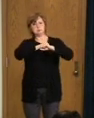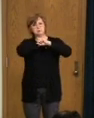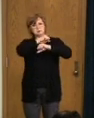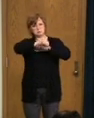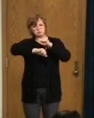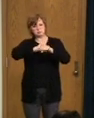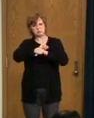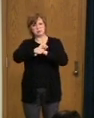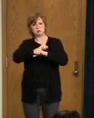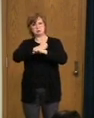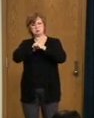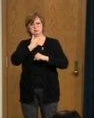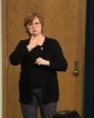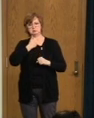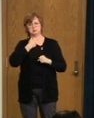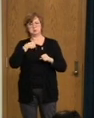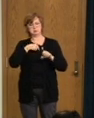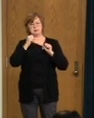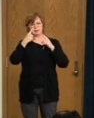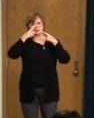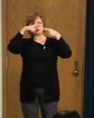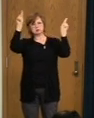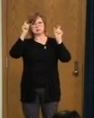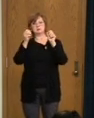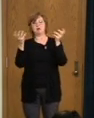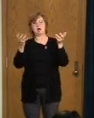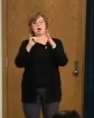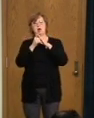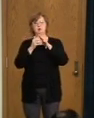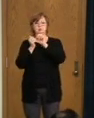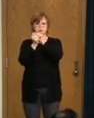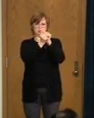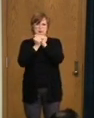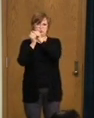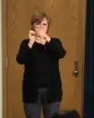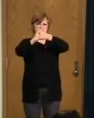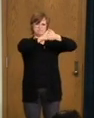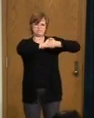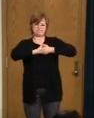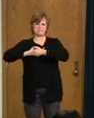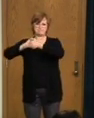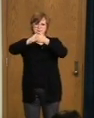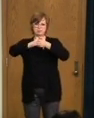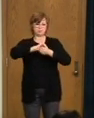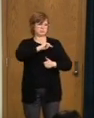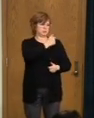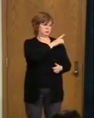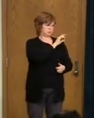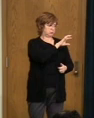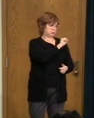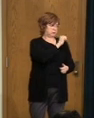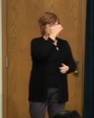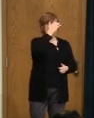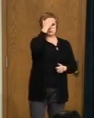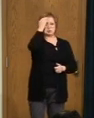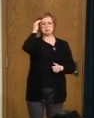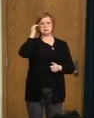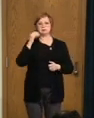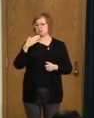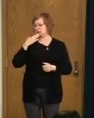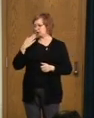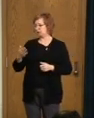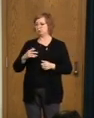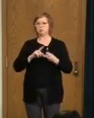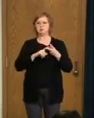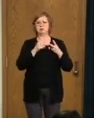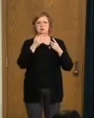together. Dr. Shahab. Thank you, Premier. So I'll maybe go over some key messages. I'll show a